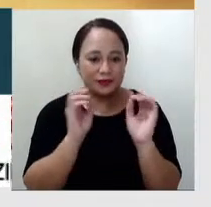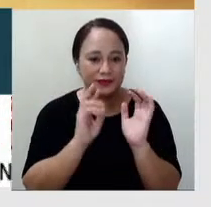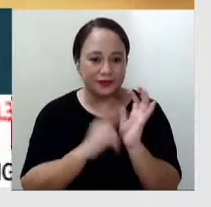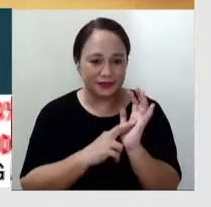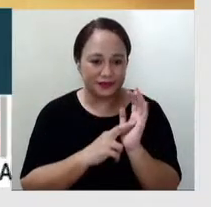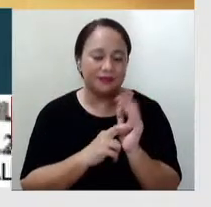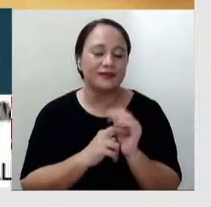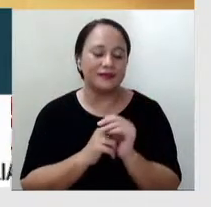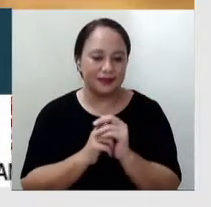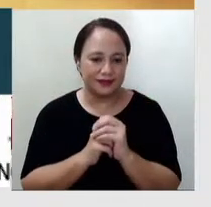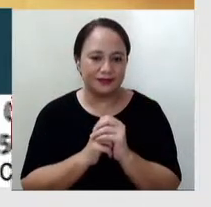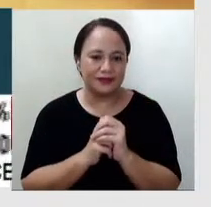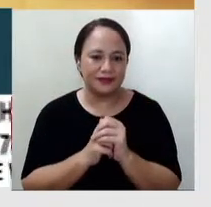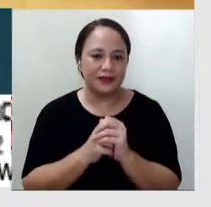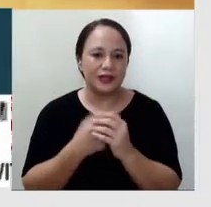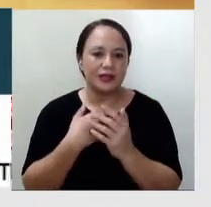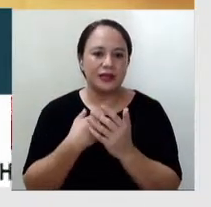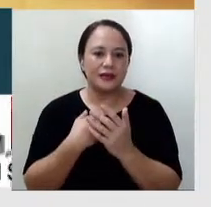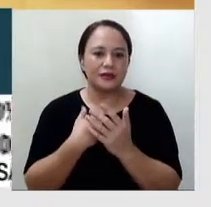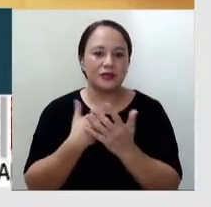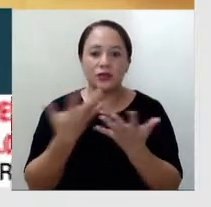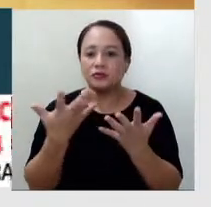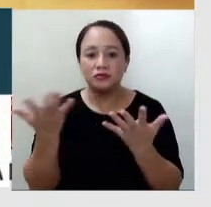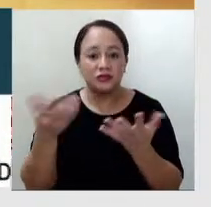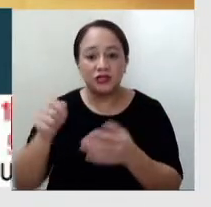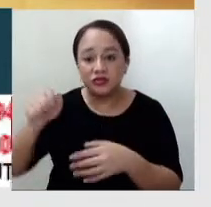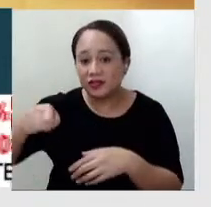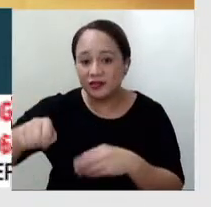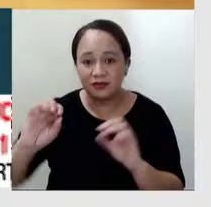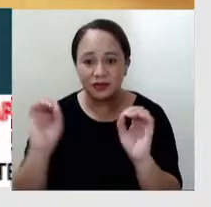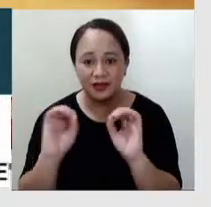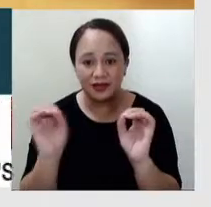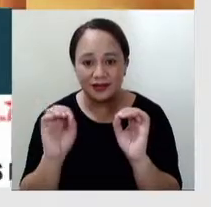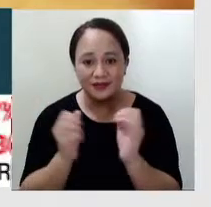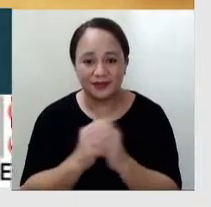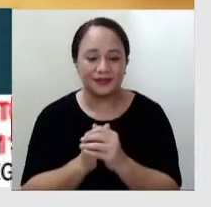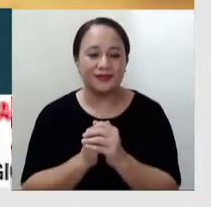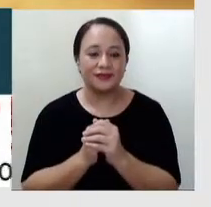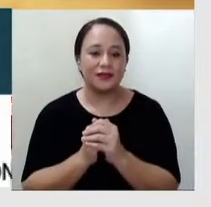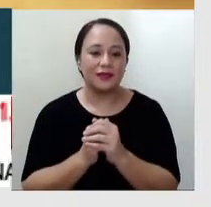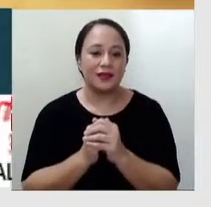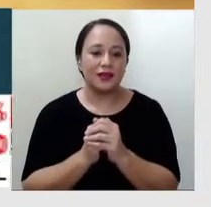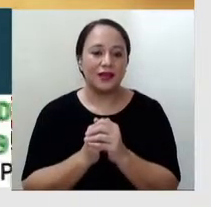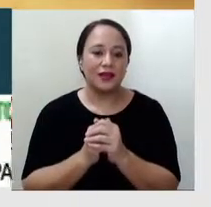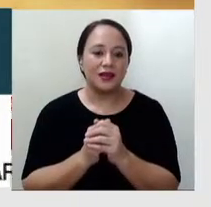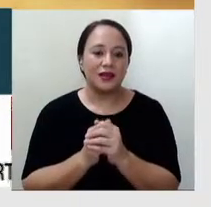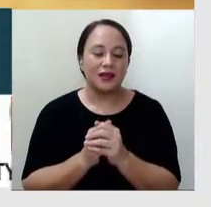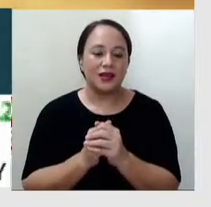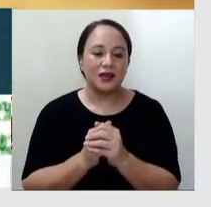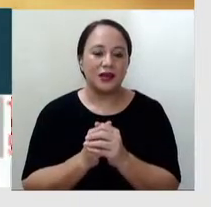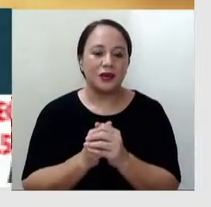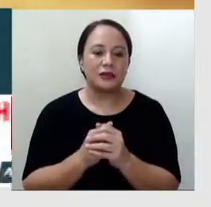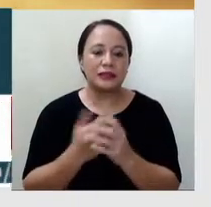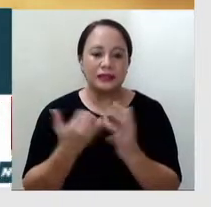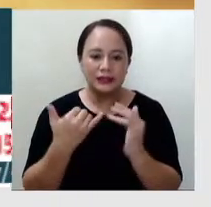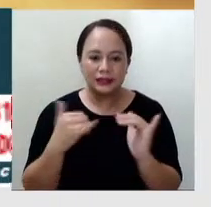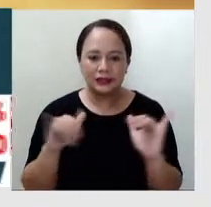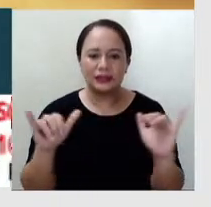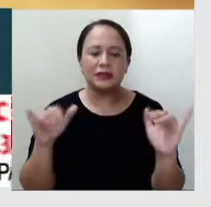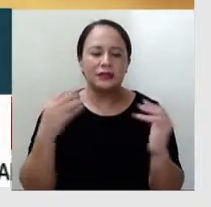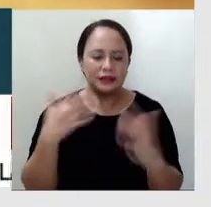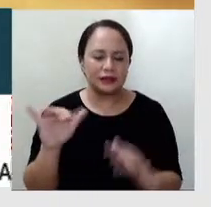sort of brought to justice in any way, right? And you know, and, you know, we're also sort of